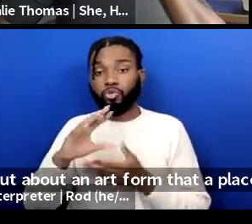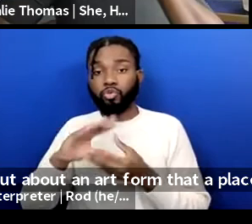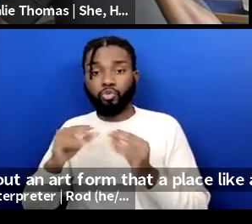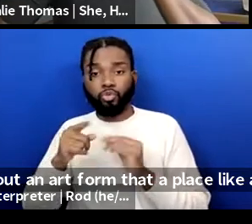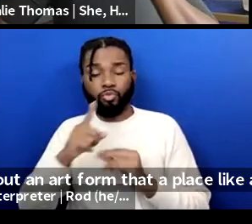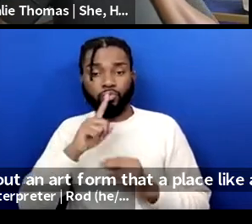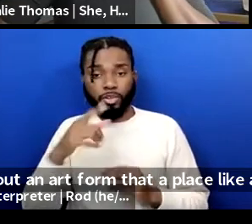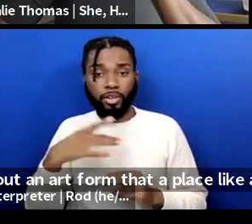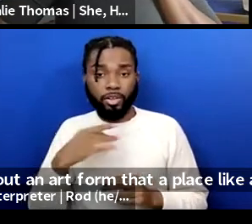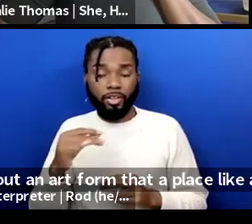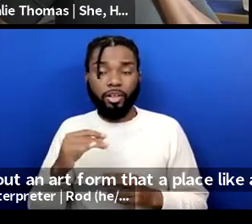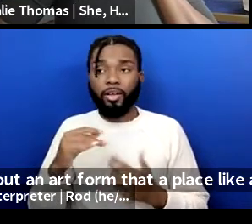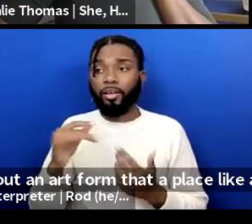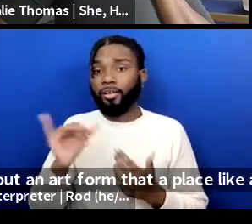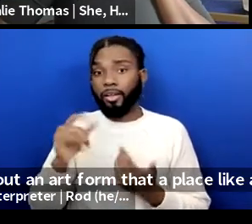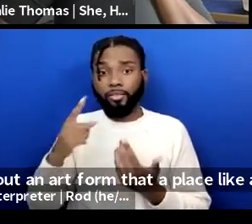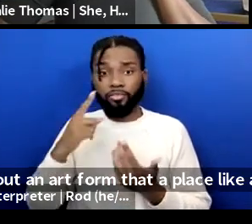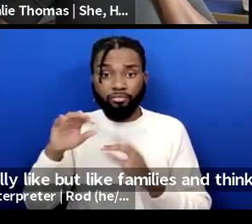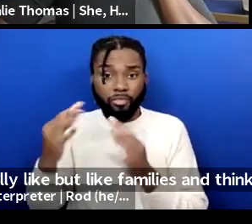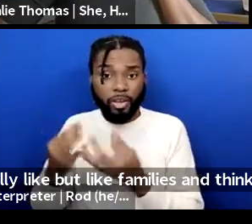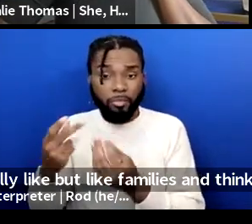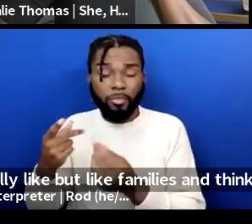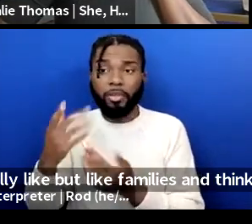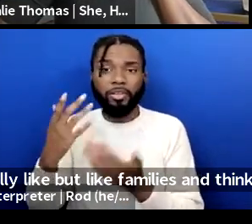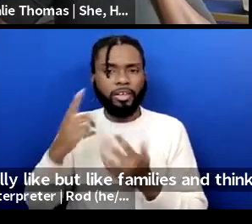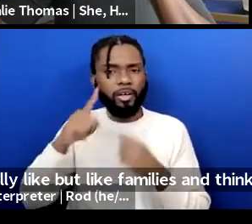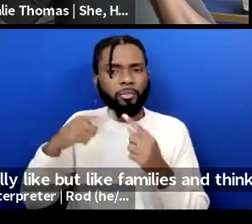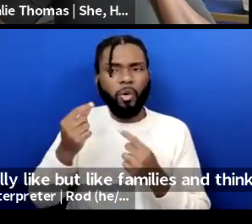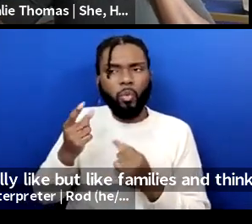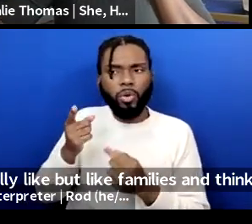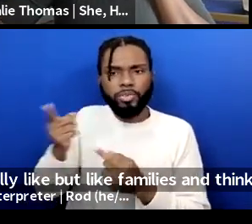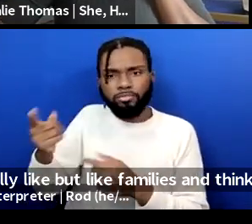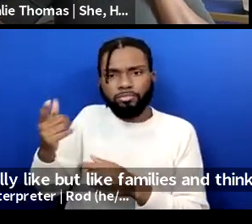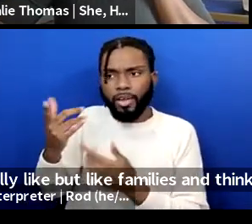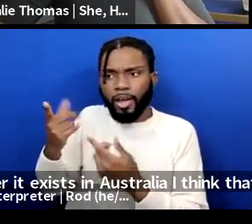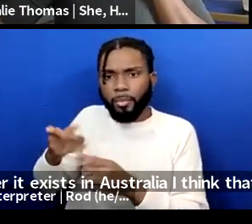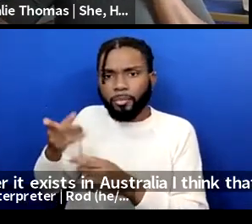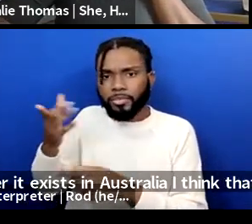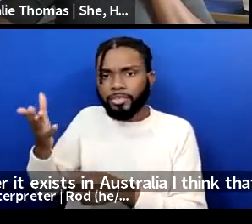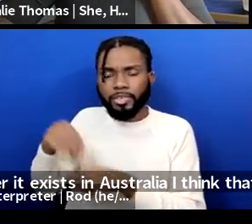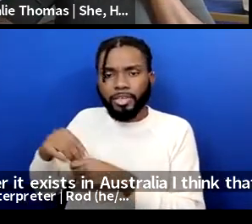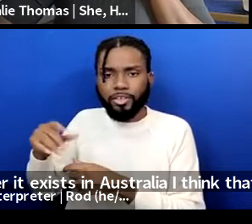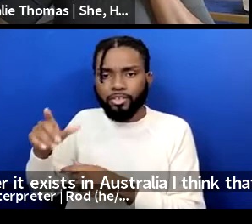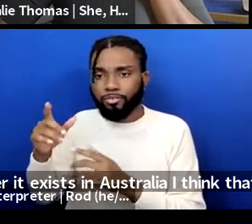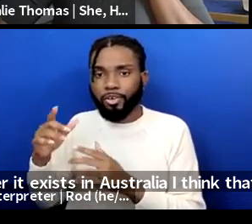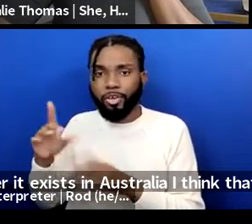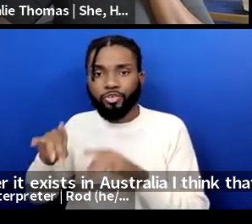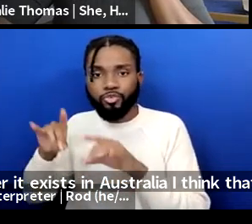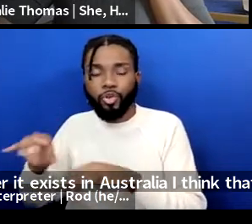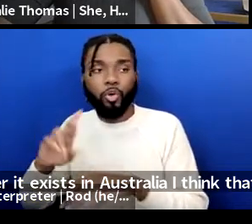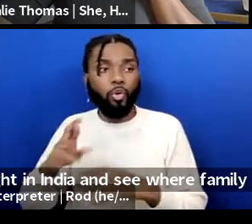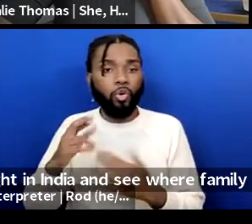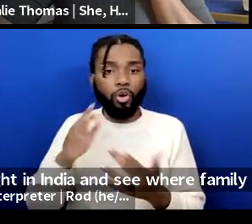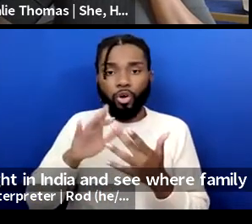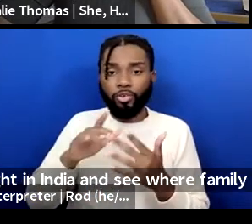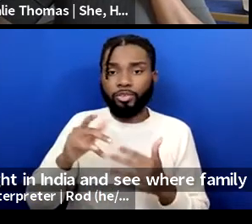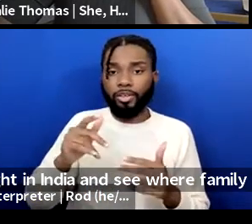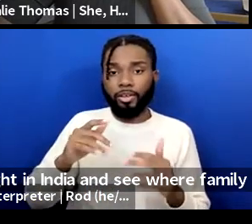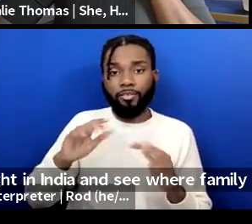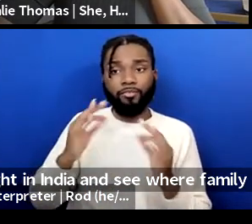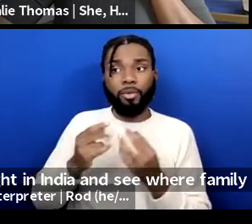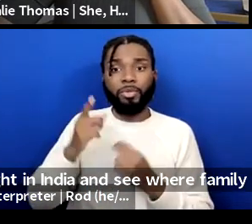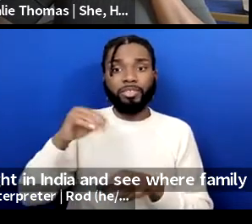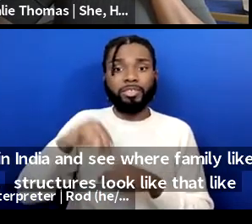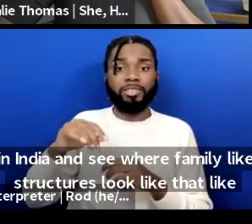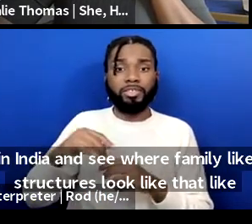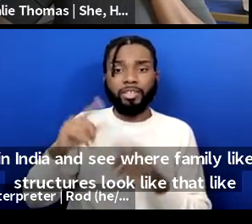like families, and think about where that exists in Australia. Contact a playwright in India and see where what family structures look like there. Like